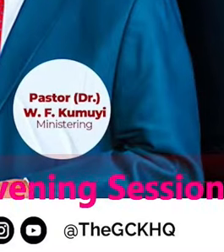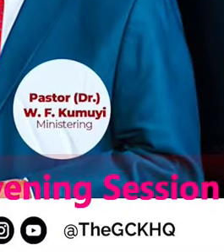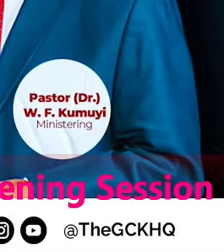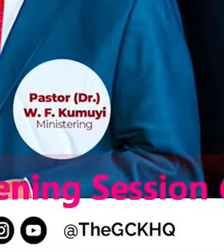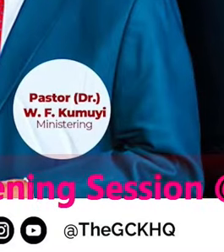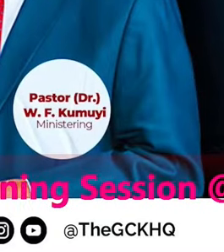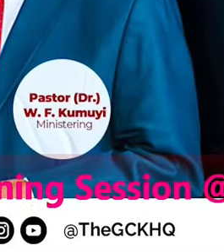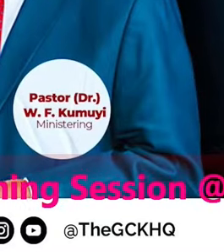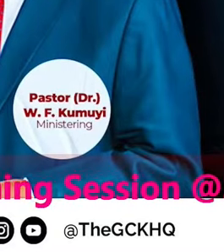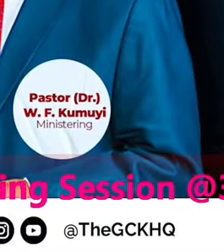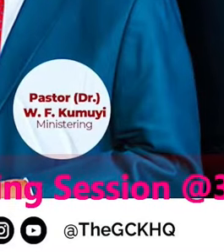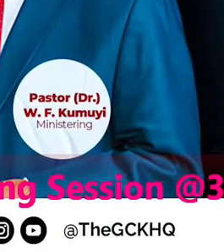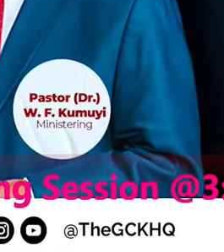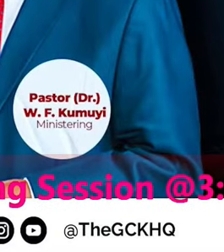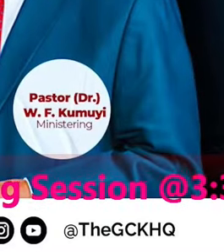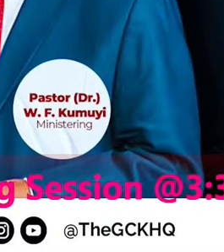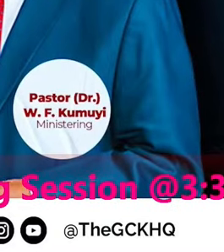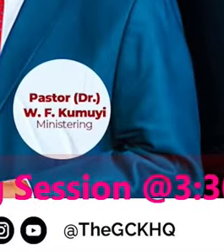the